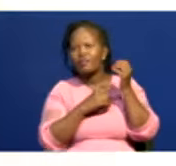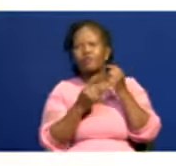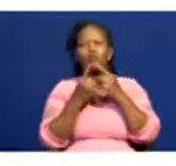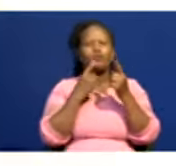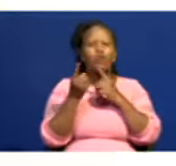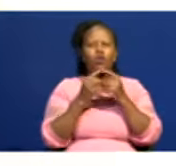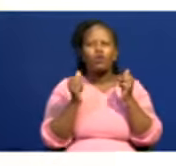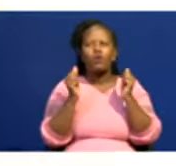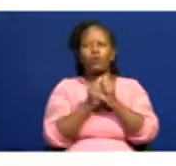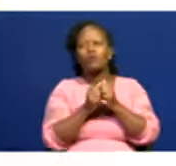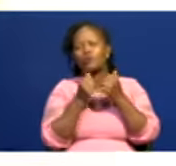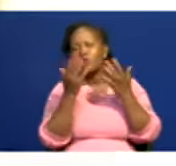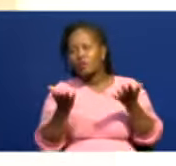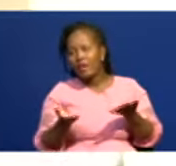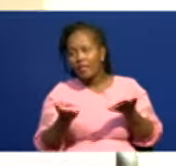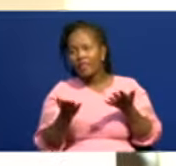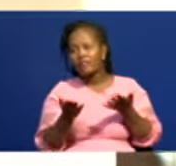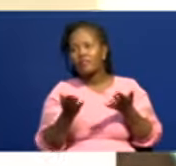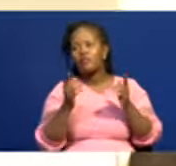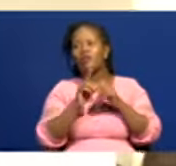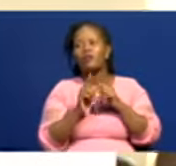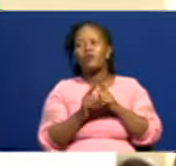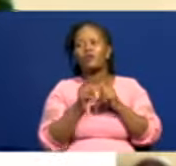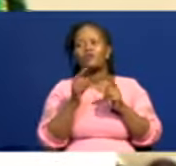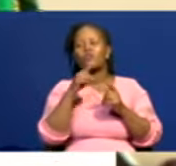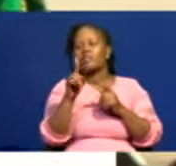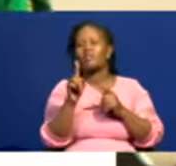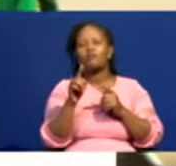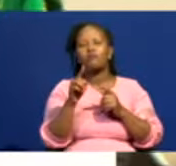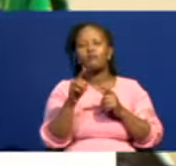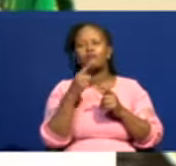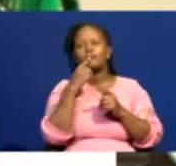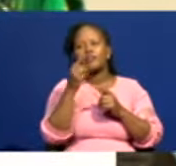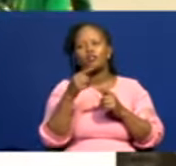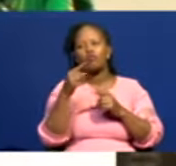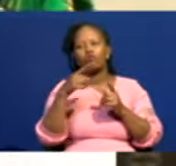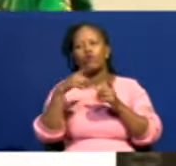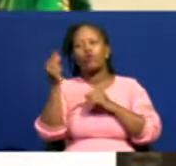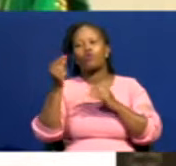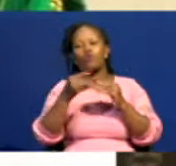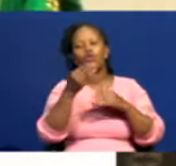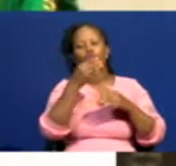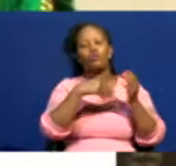akienda kubai chakula. Niambia naenda kubai chakula juu.